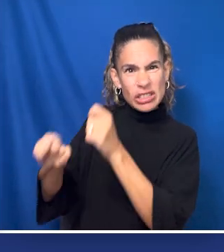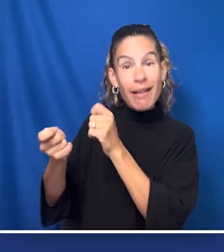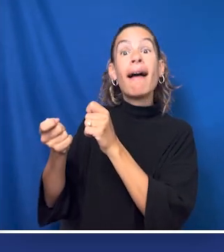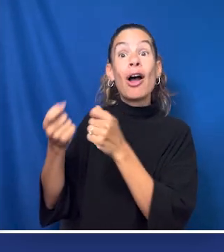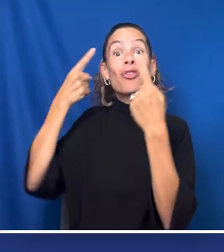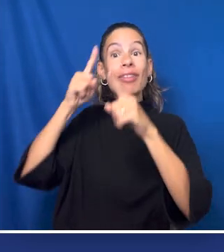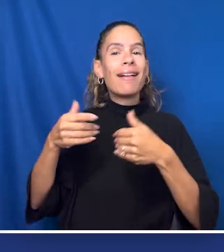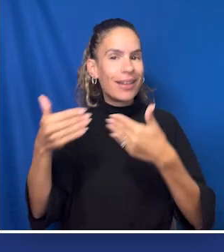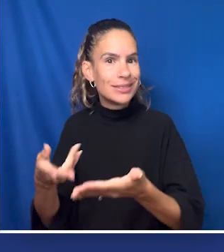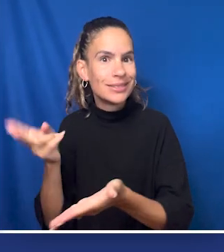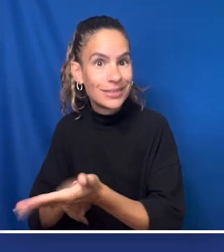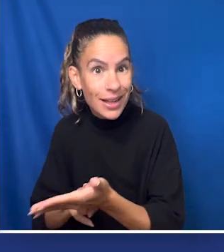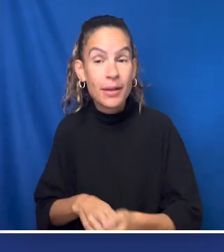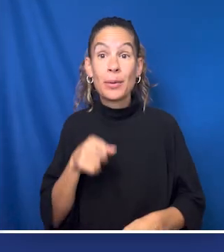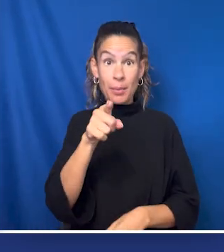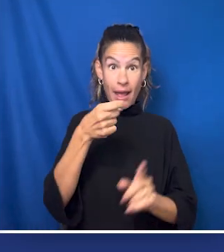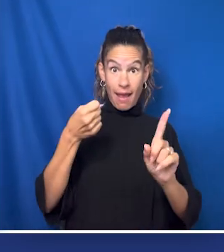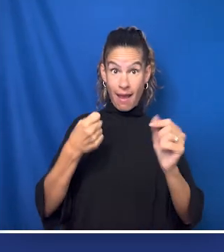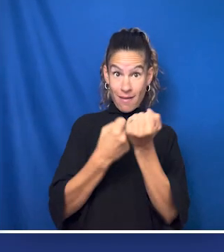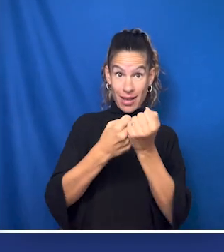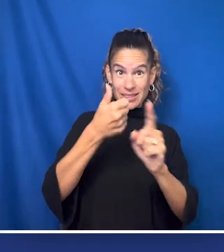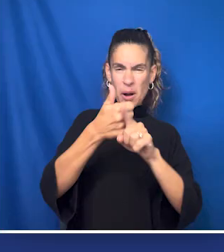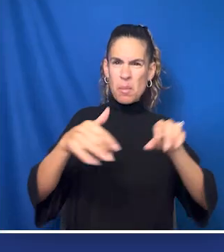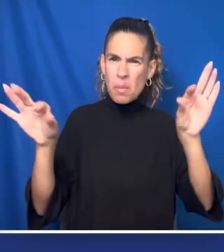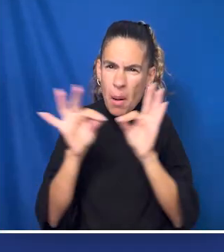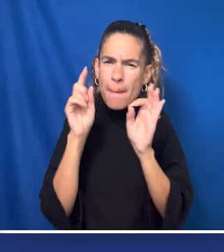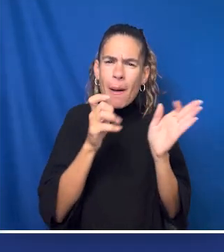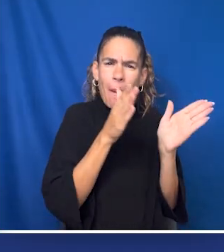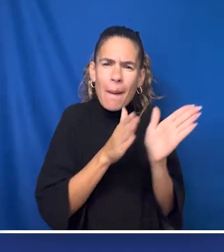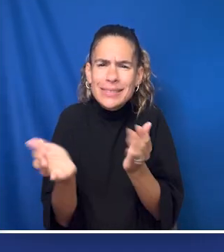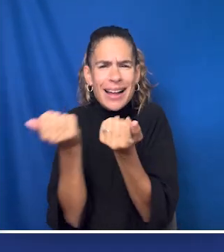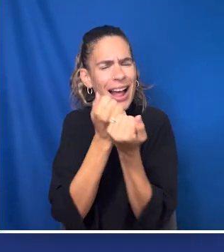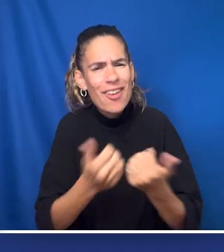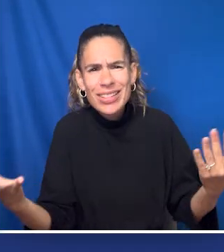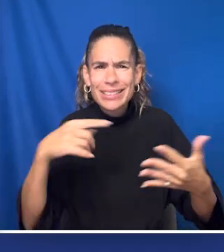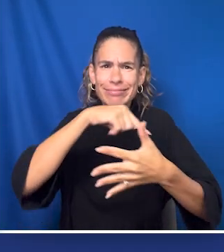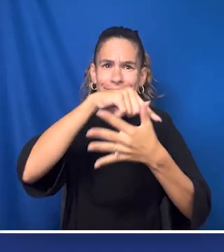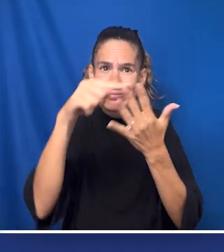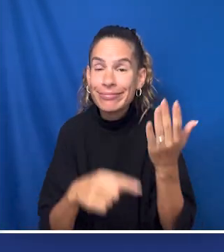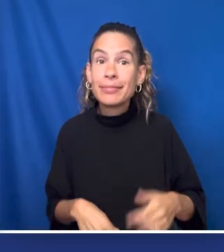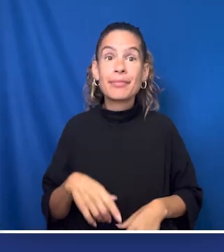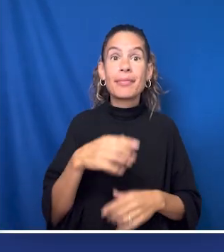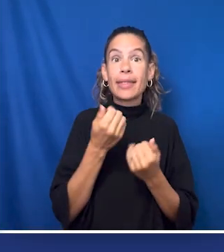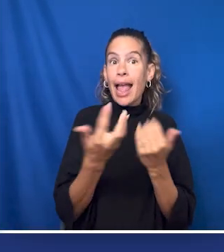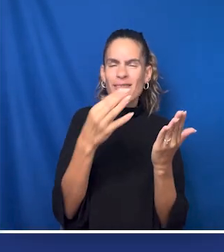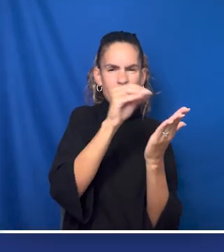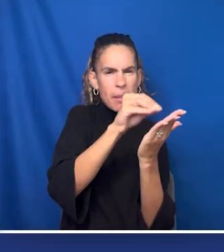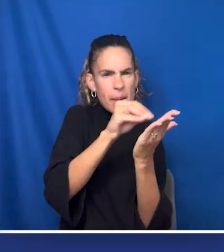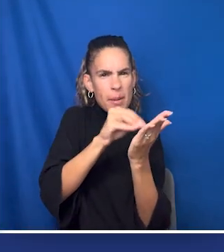to make changes, so only sign what you agree to. As you advocate, it's also important to stay